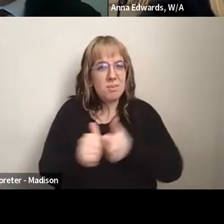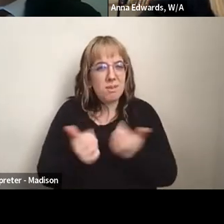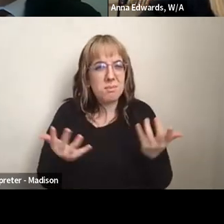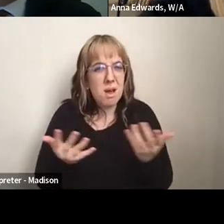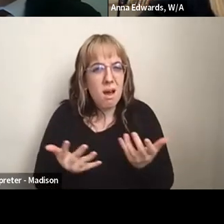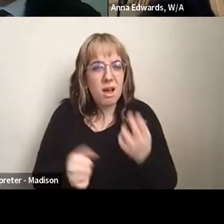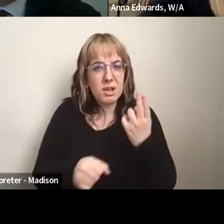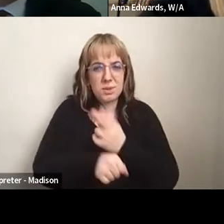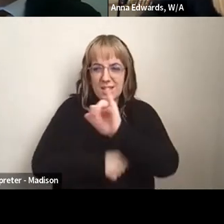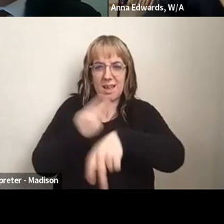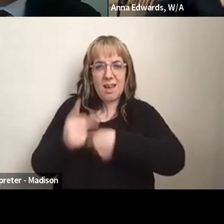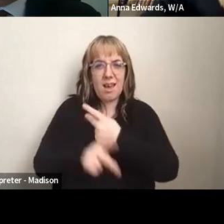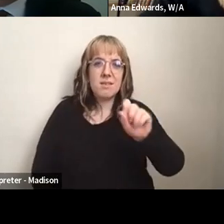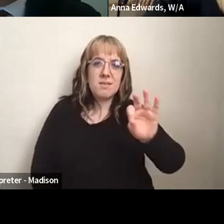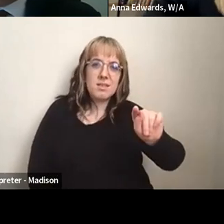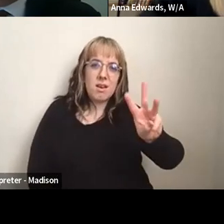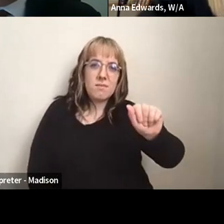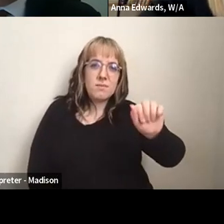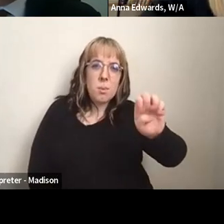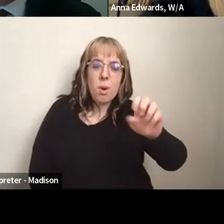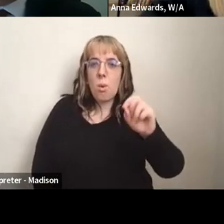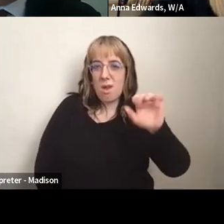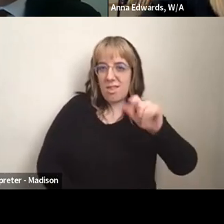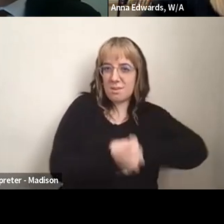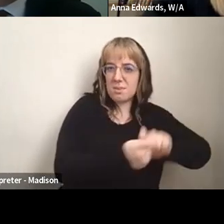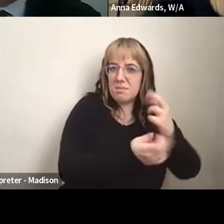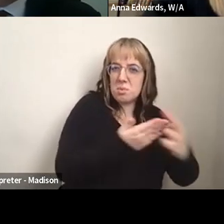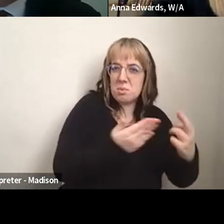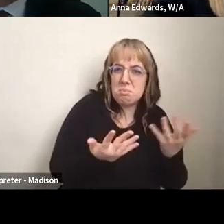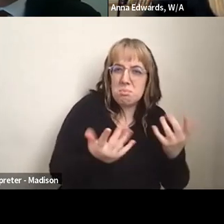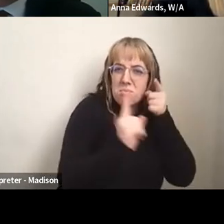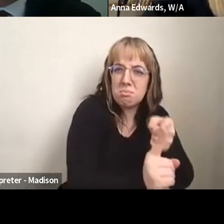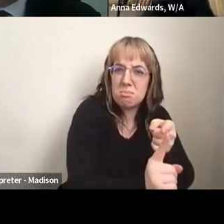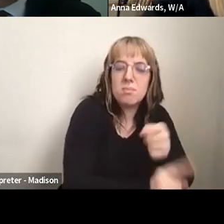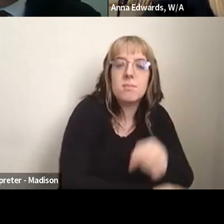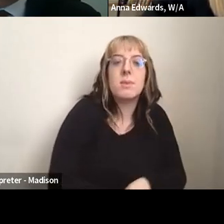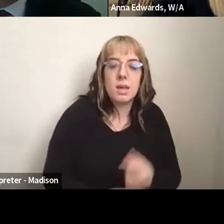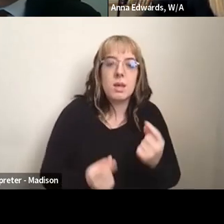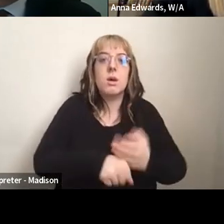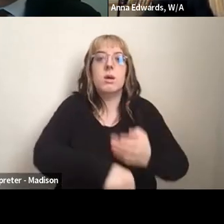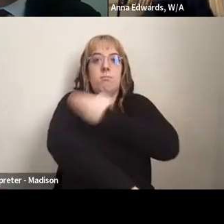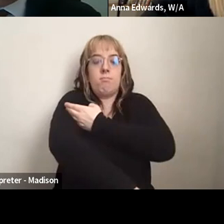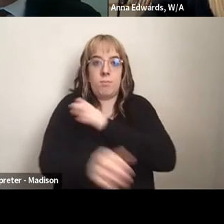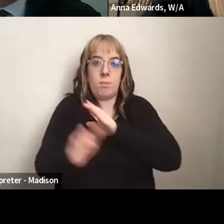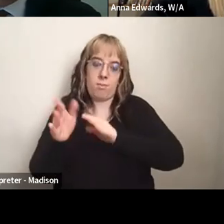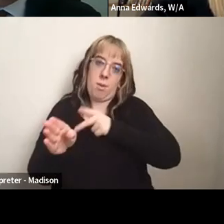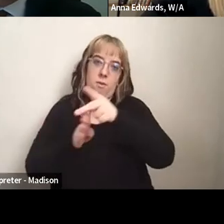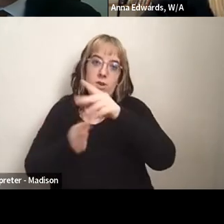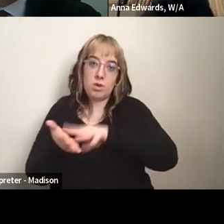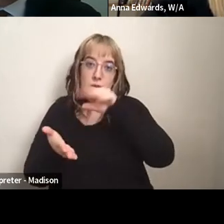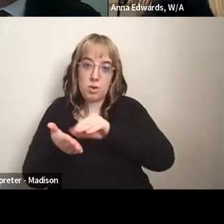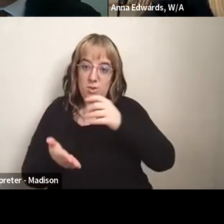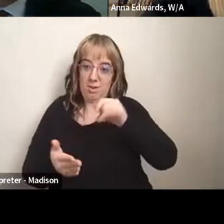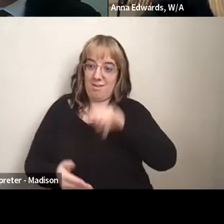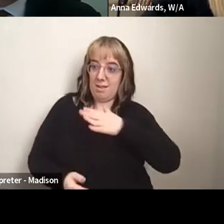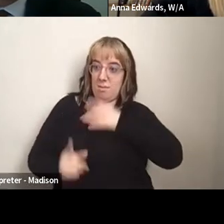that piece of software or that resource, and doing a much better job with professional learning. So that's me,